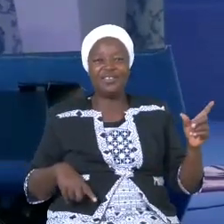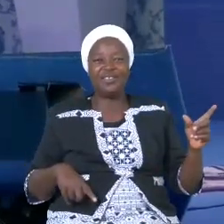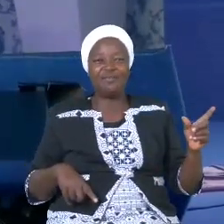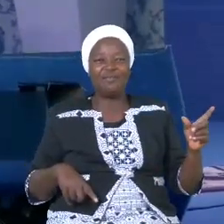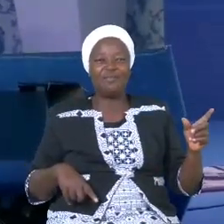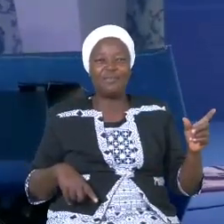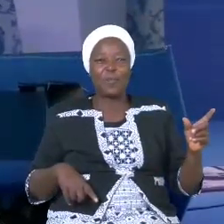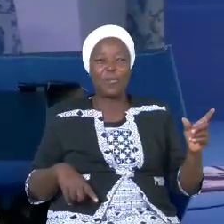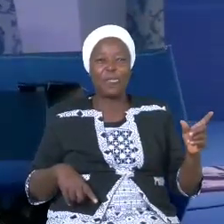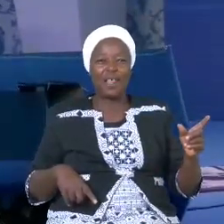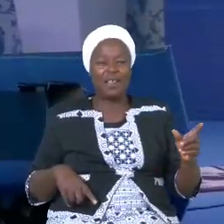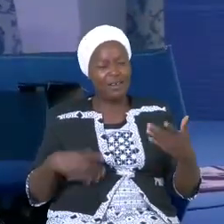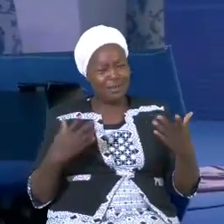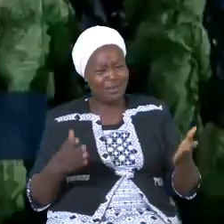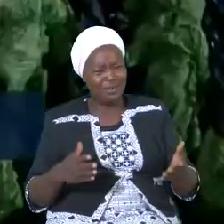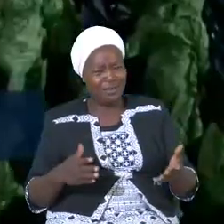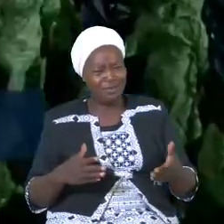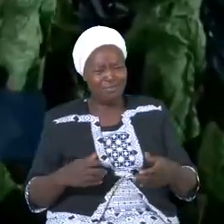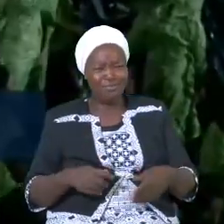hallelujah